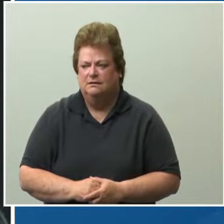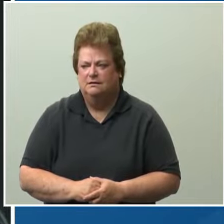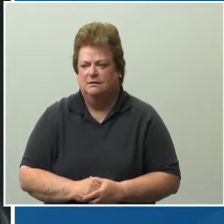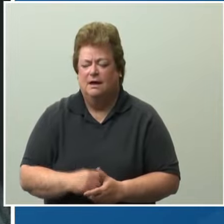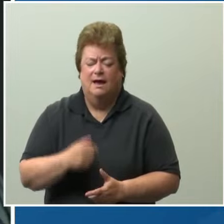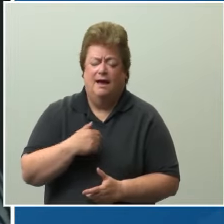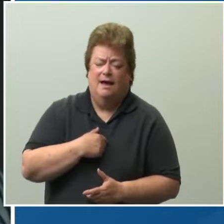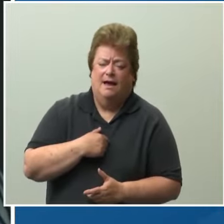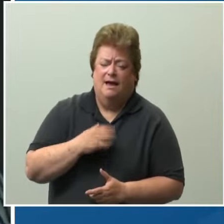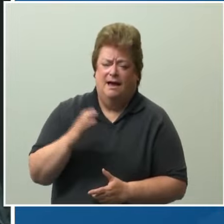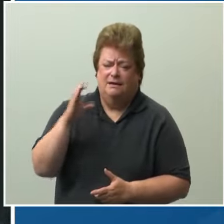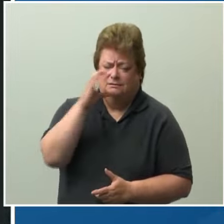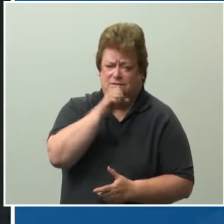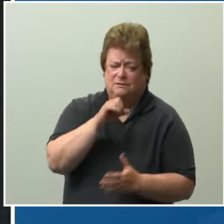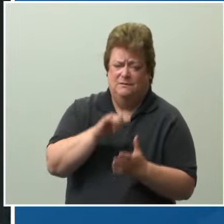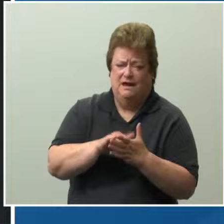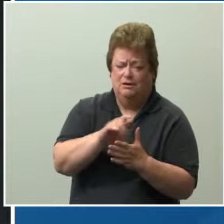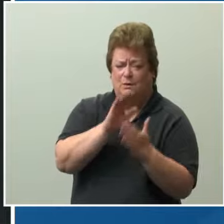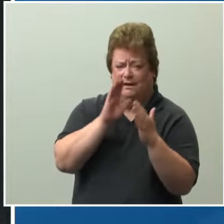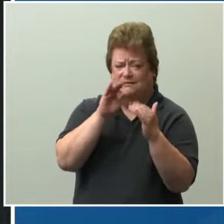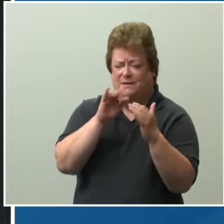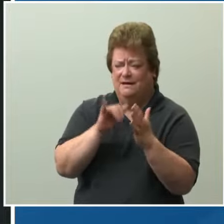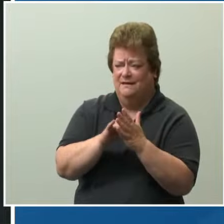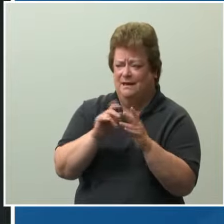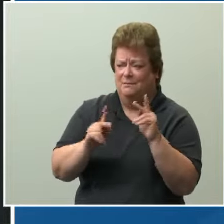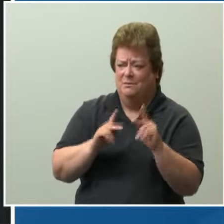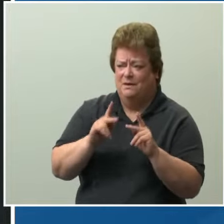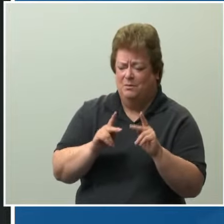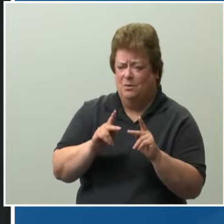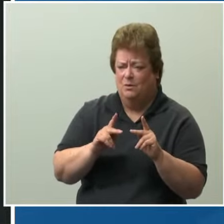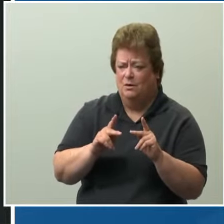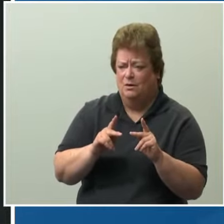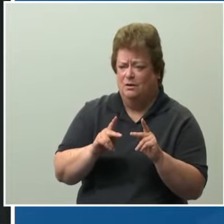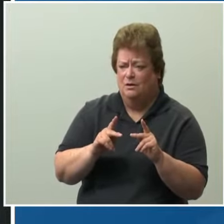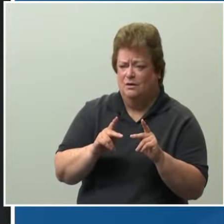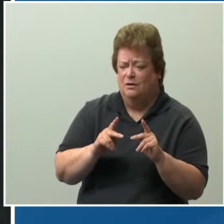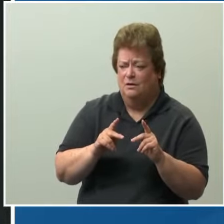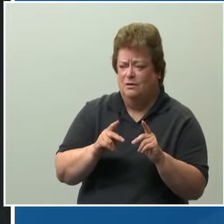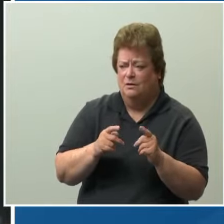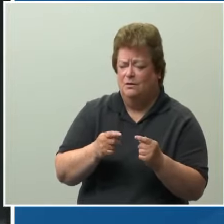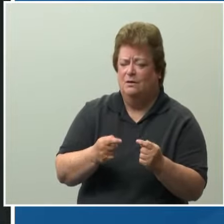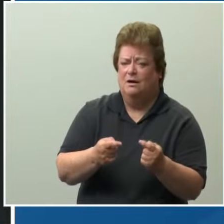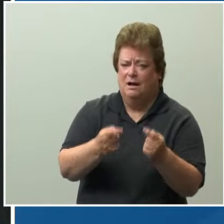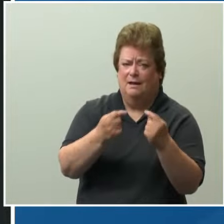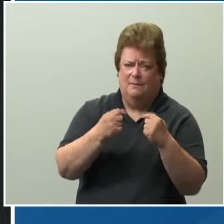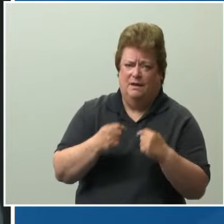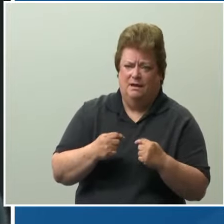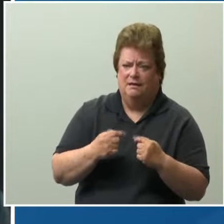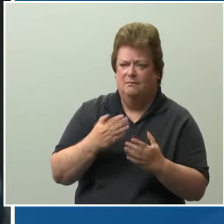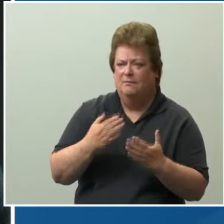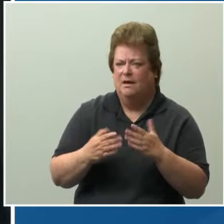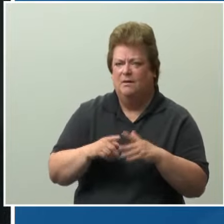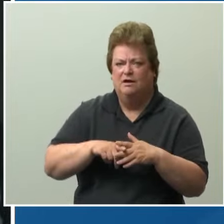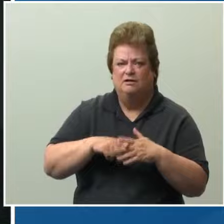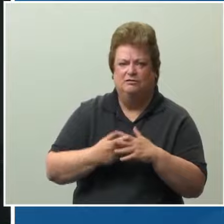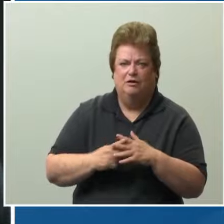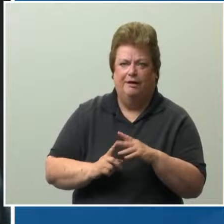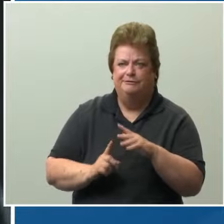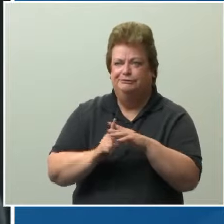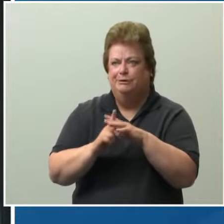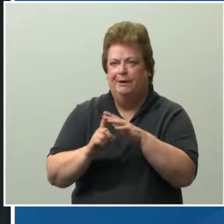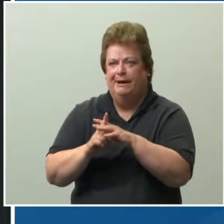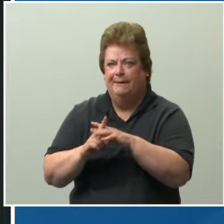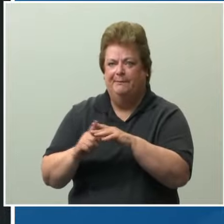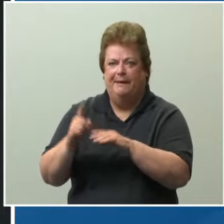I assume that you expect people to come in over a series, maybe start showing up at noon